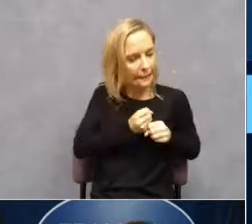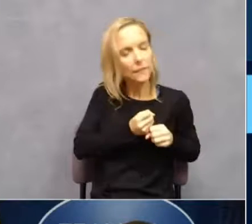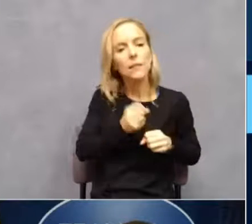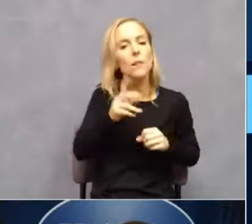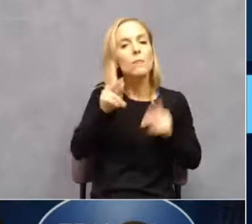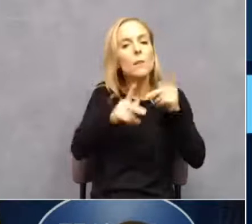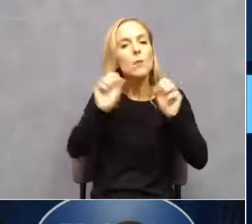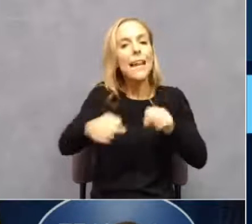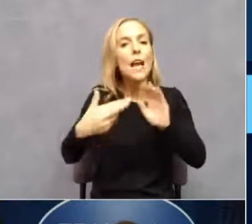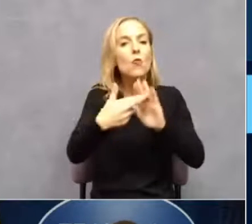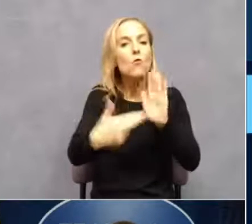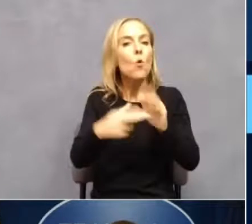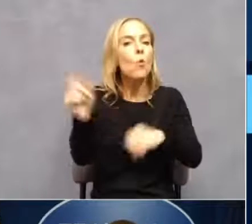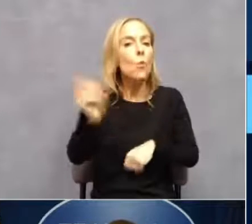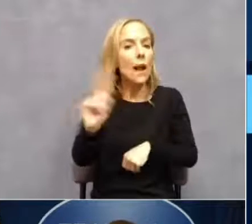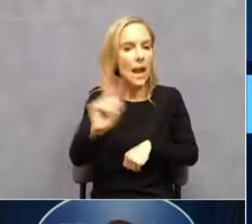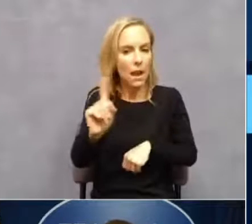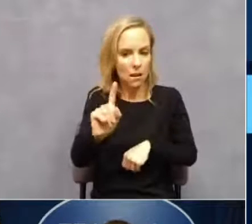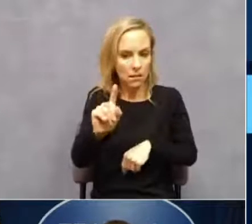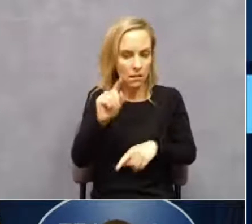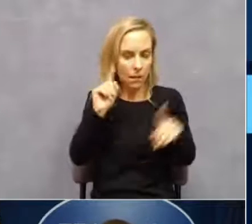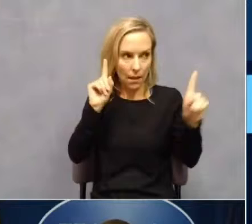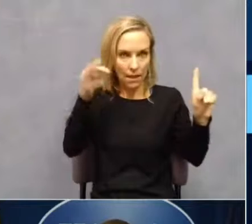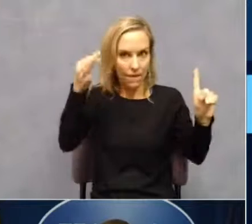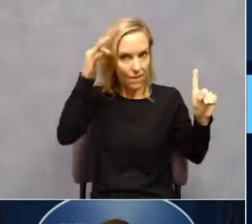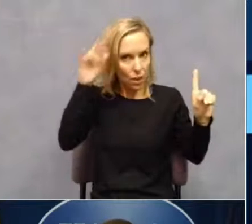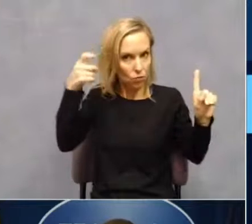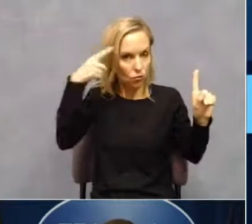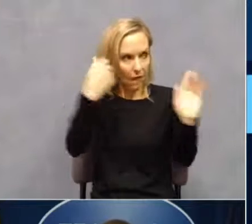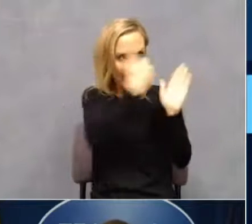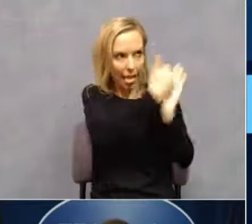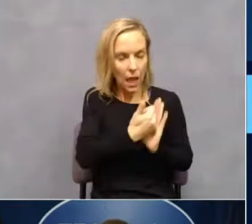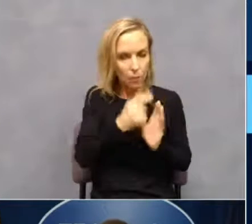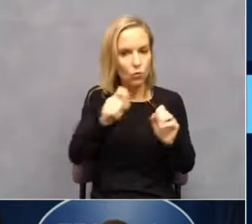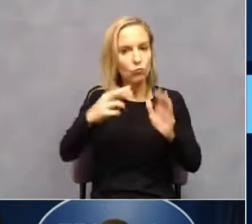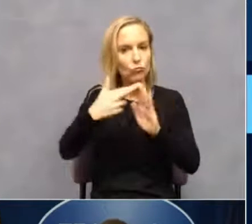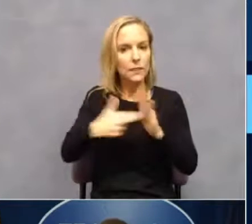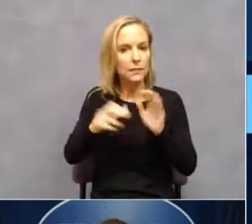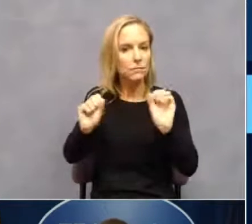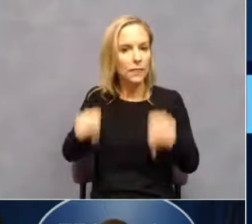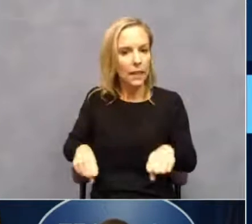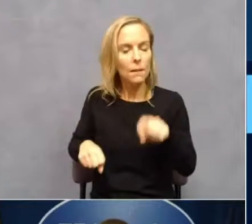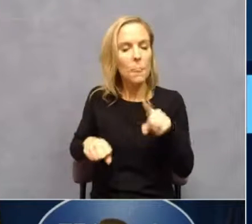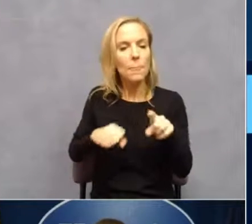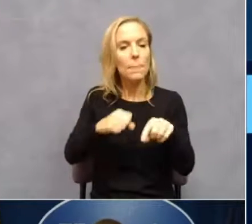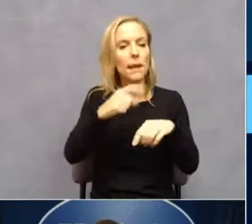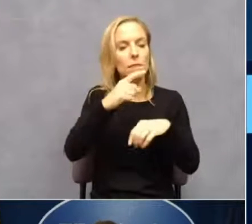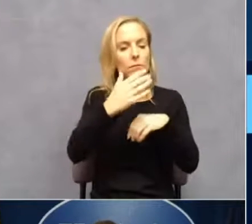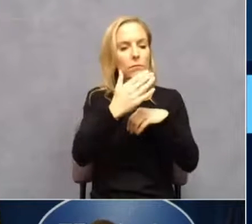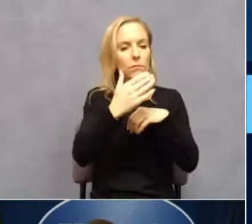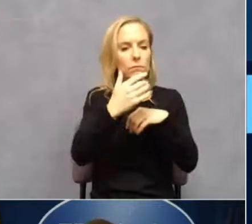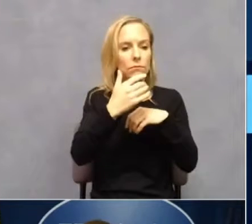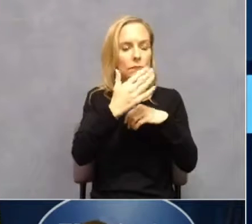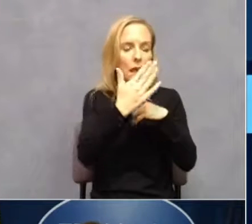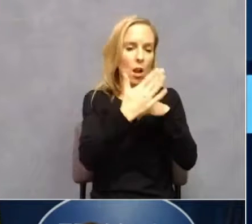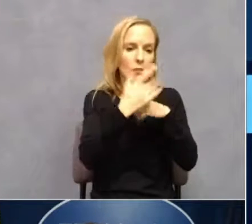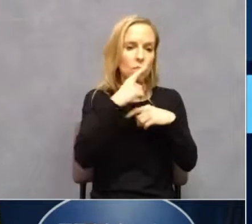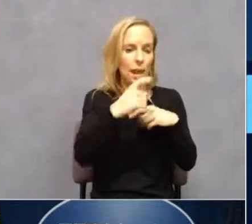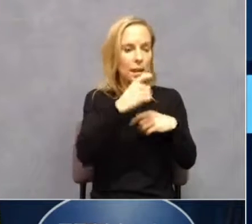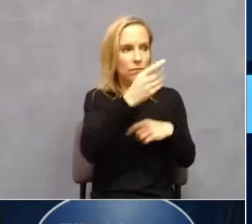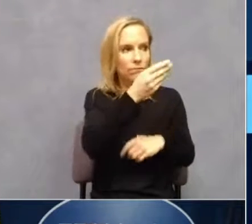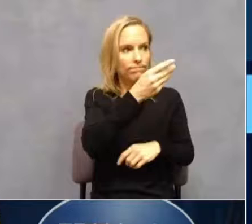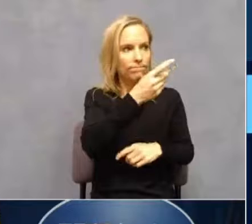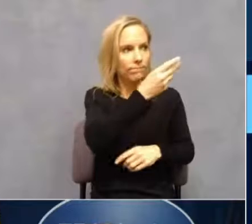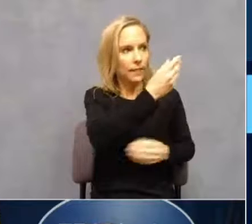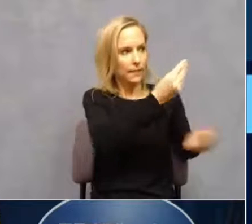this testing, which the federal government is helping us on, and we should give them credit. They called up and offered additional testing to us, and we